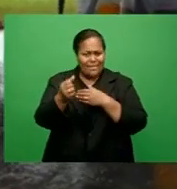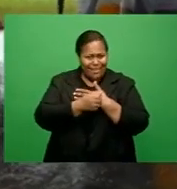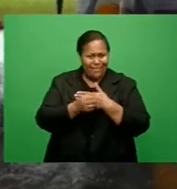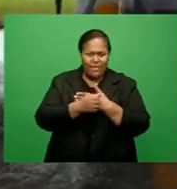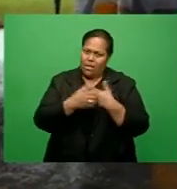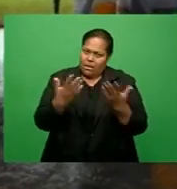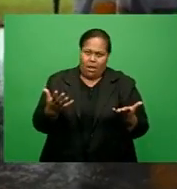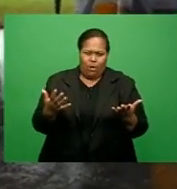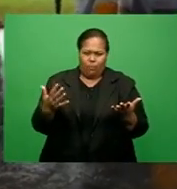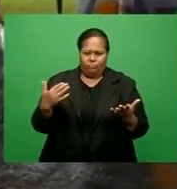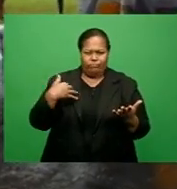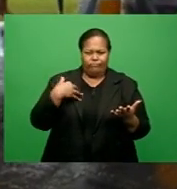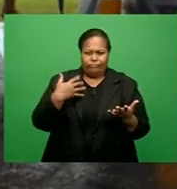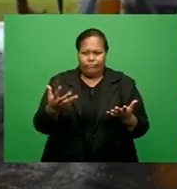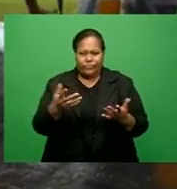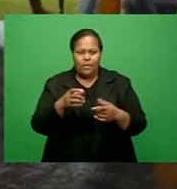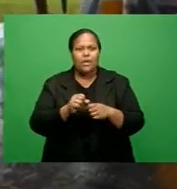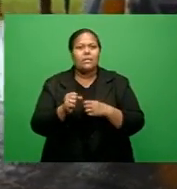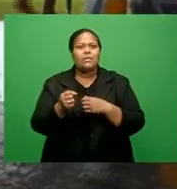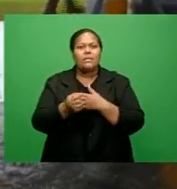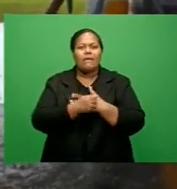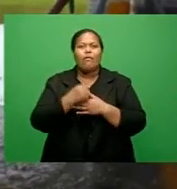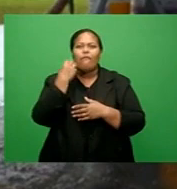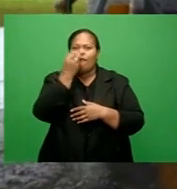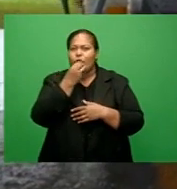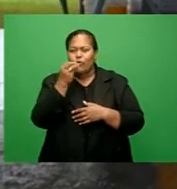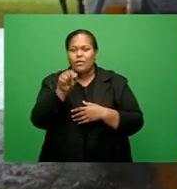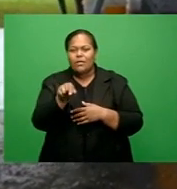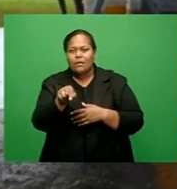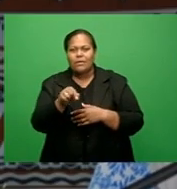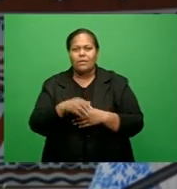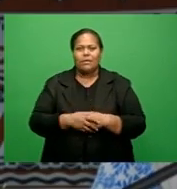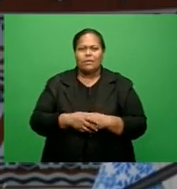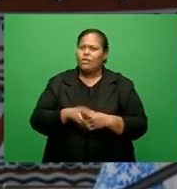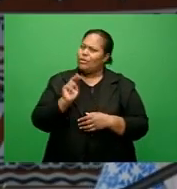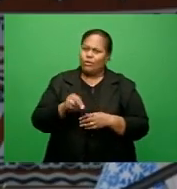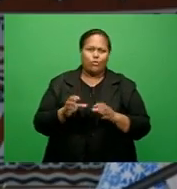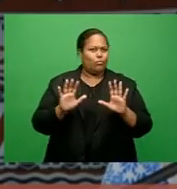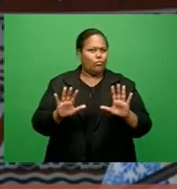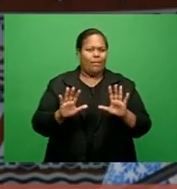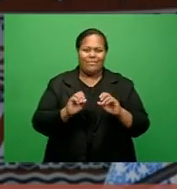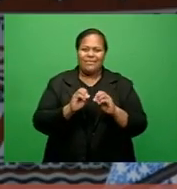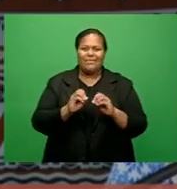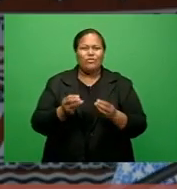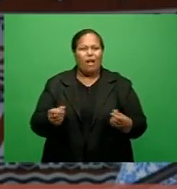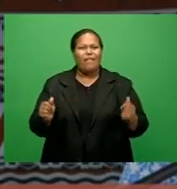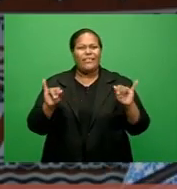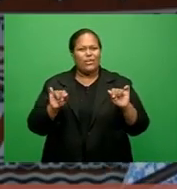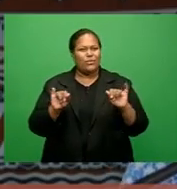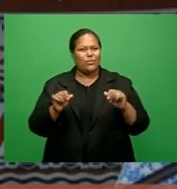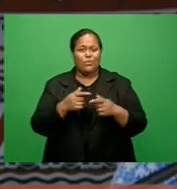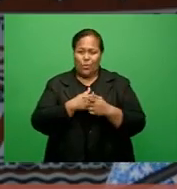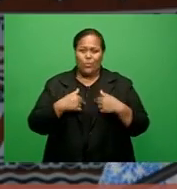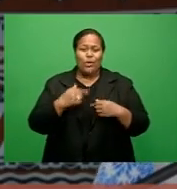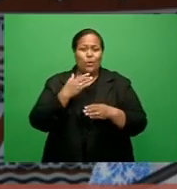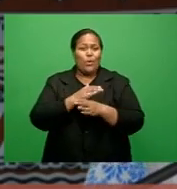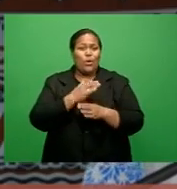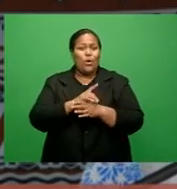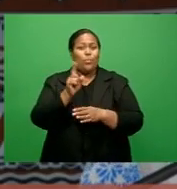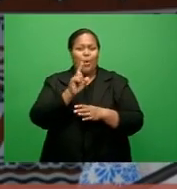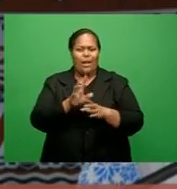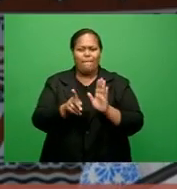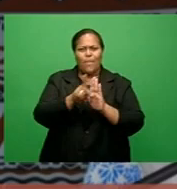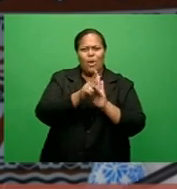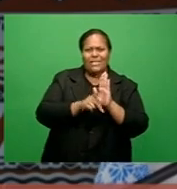that requires a multi-pronged strategy to curb the issue. We're working across policy areas by adopting an integrated and